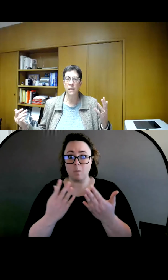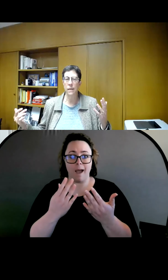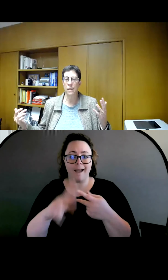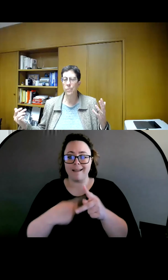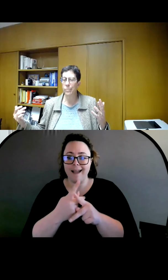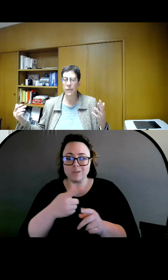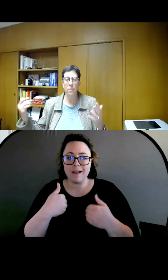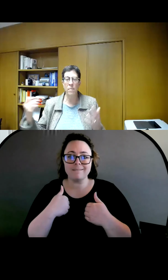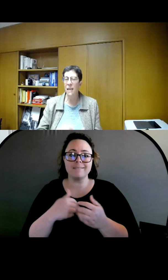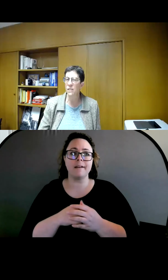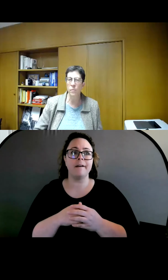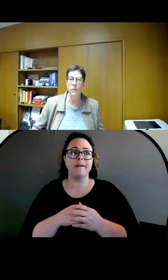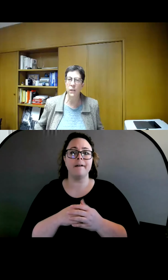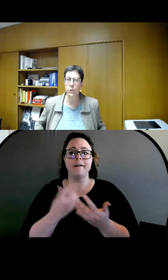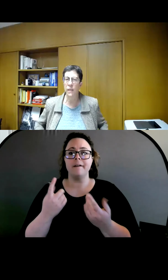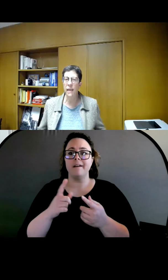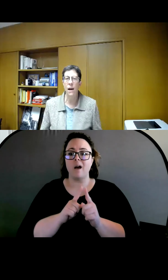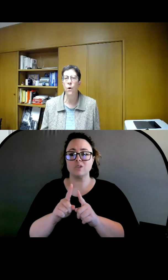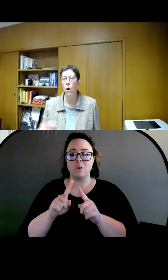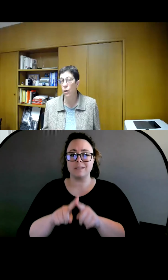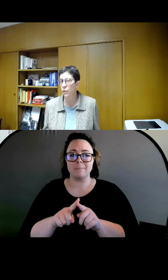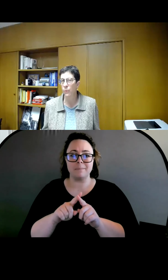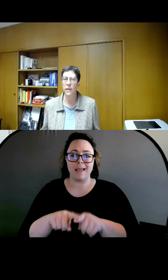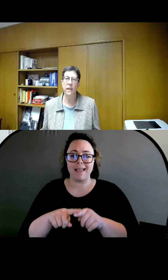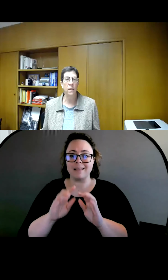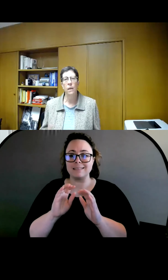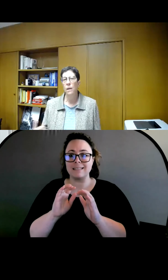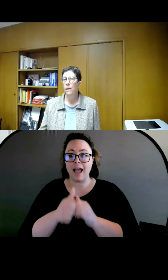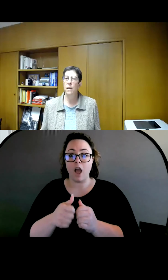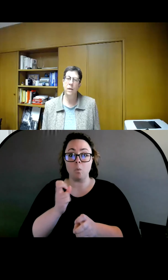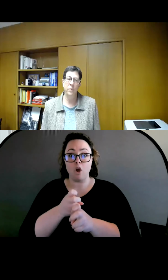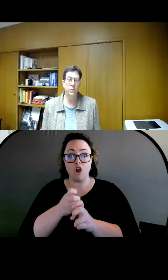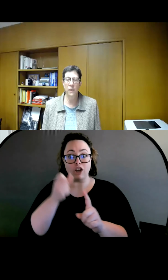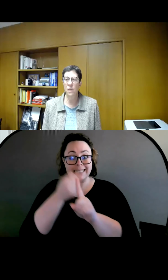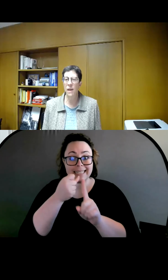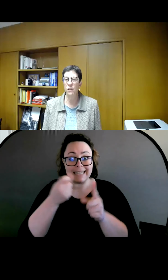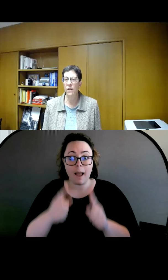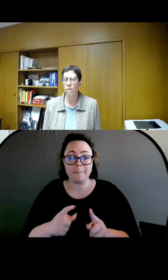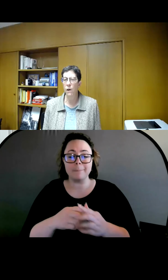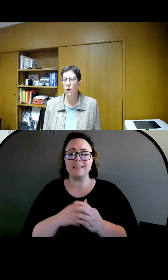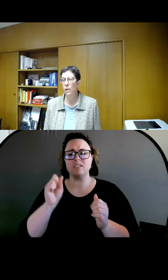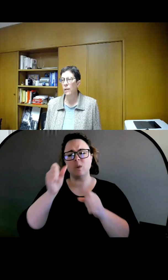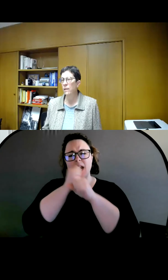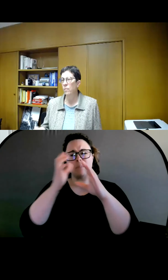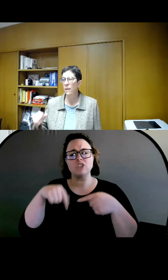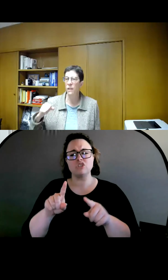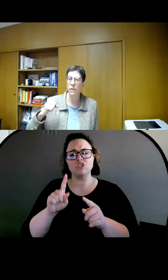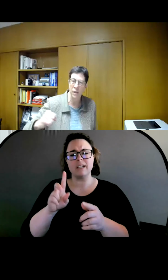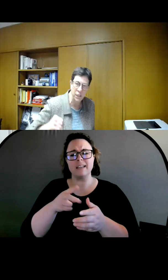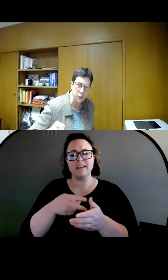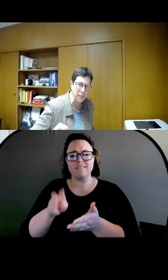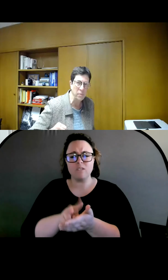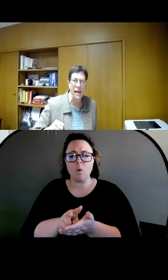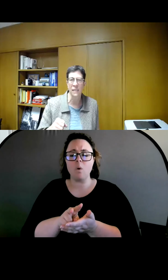and the mechanism of injury, how hard you were hit. Because one can imagine in a fall, like there might be